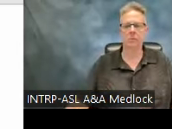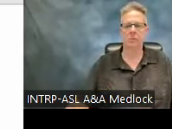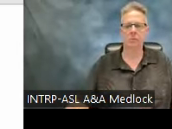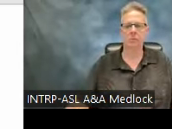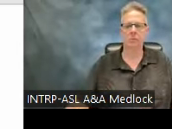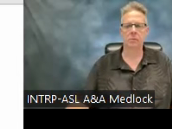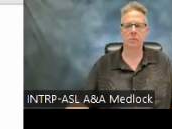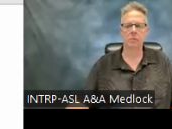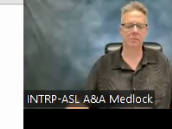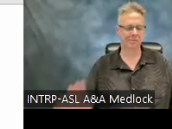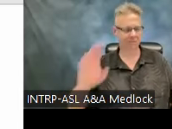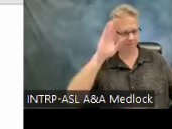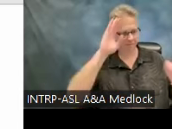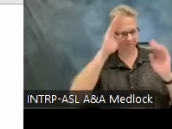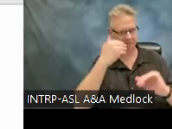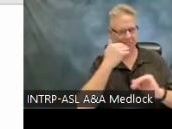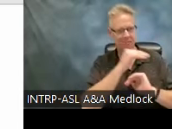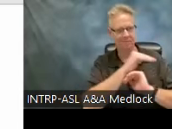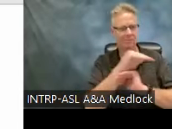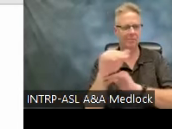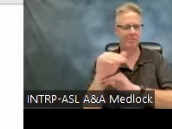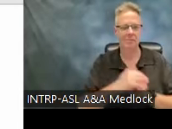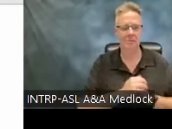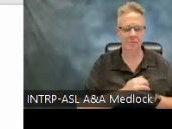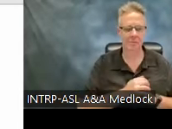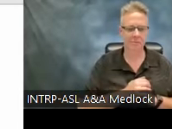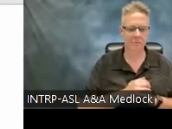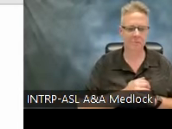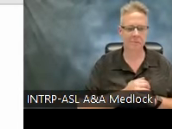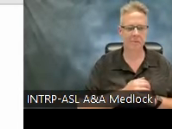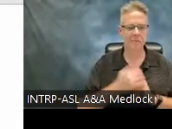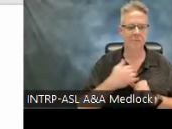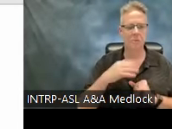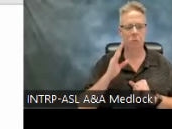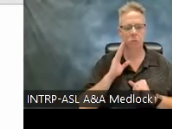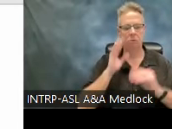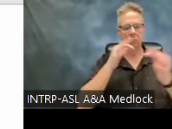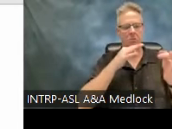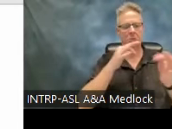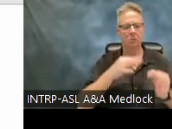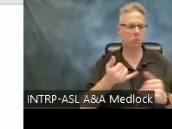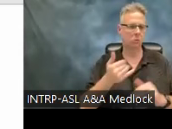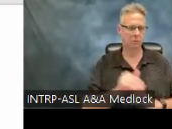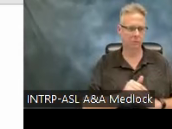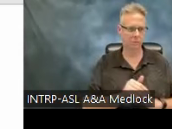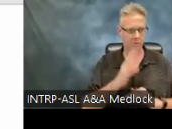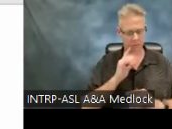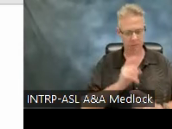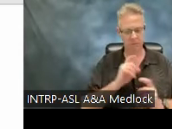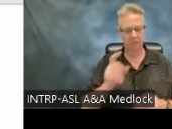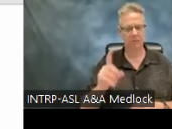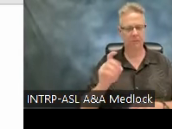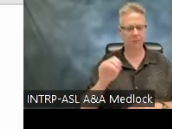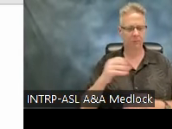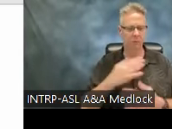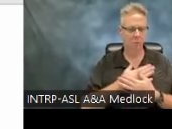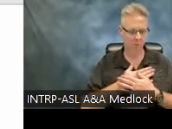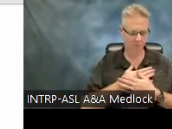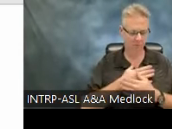Hi, good evening. I'm gonna be explaining tonight to give Co-Chair Debbie a break. She will